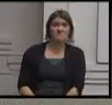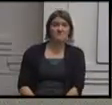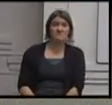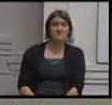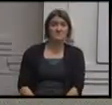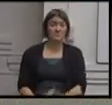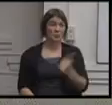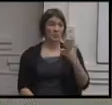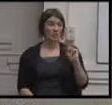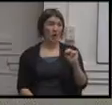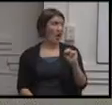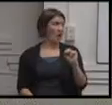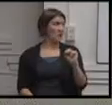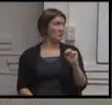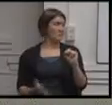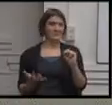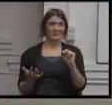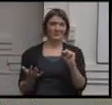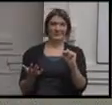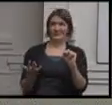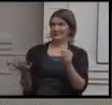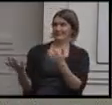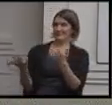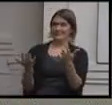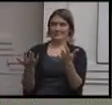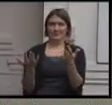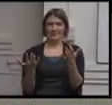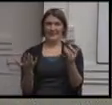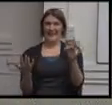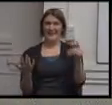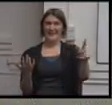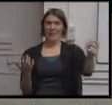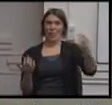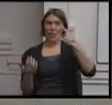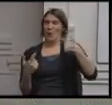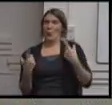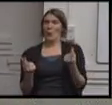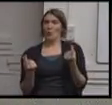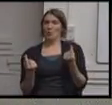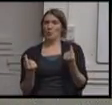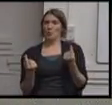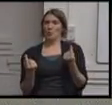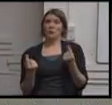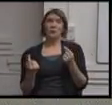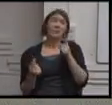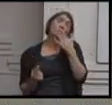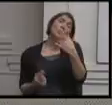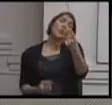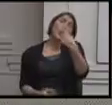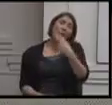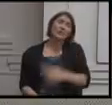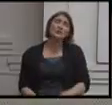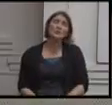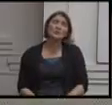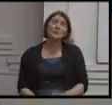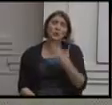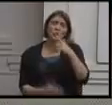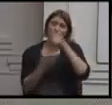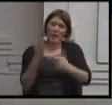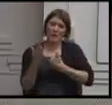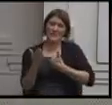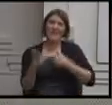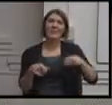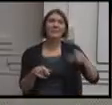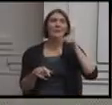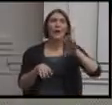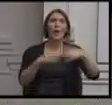Yeah, so I don't know how you get around that. I mean, No, that's just somebody's email. It's a legitimate question. Yeah. It's not an